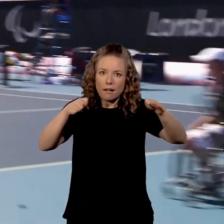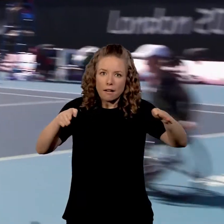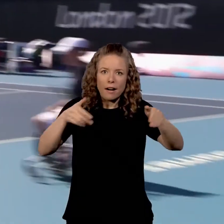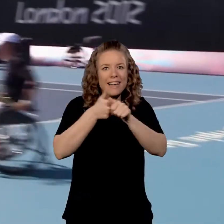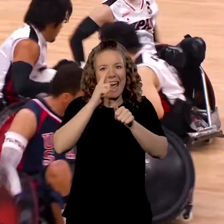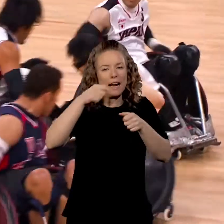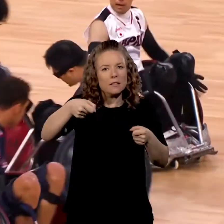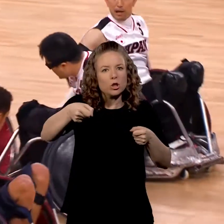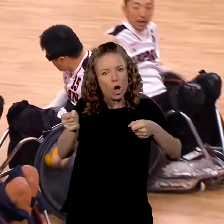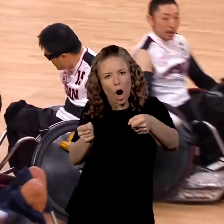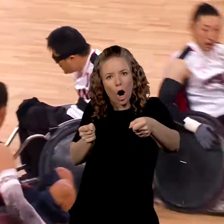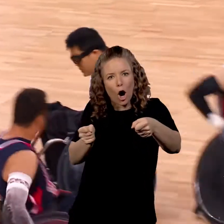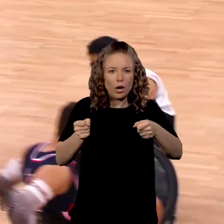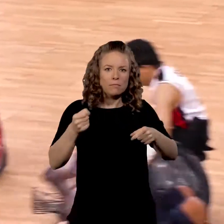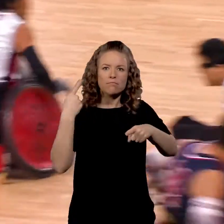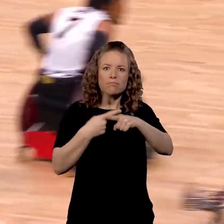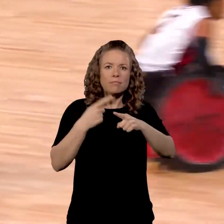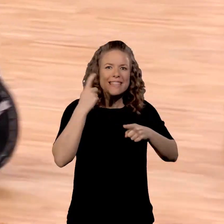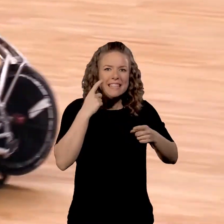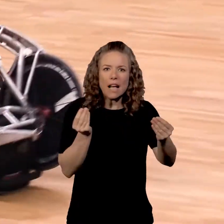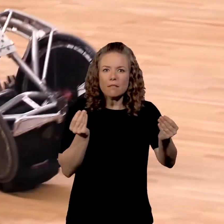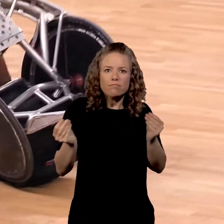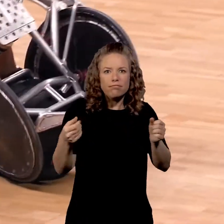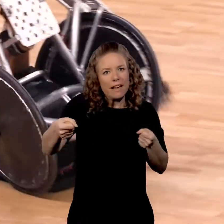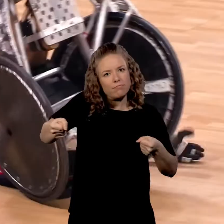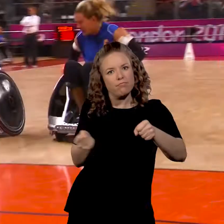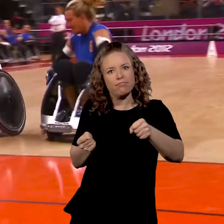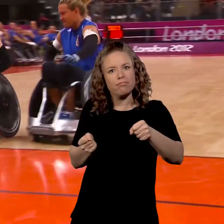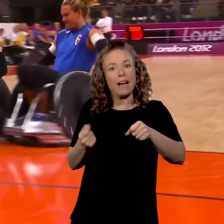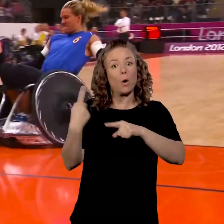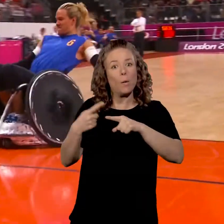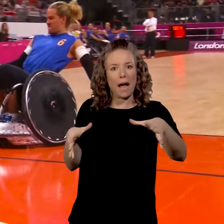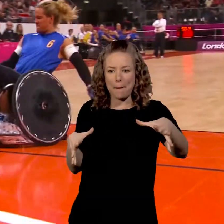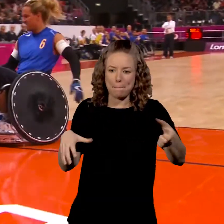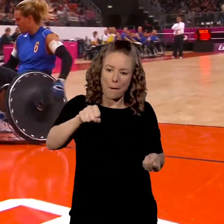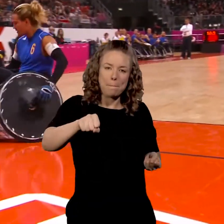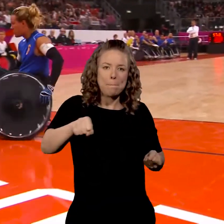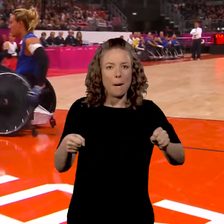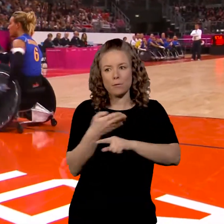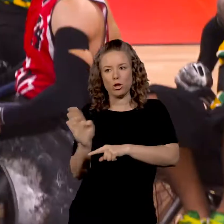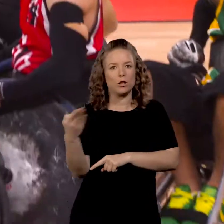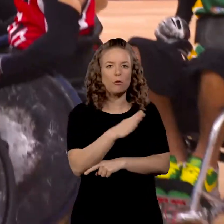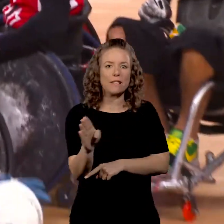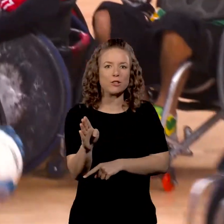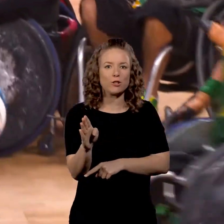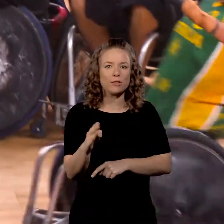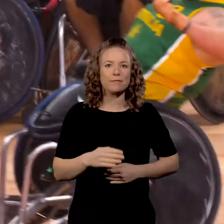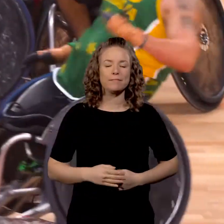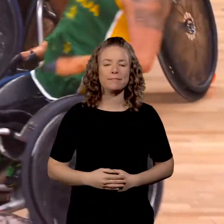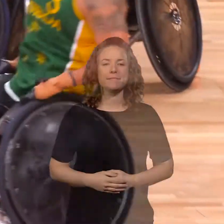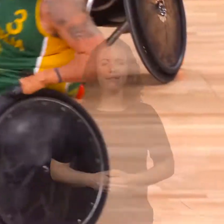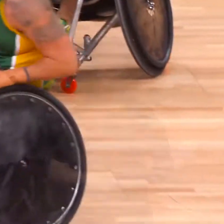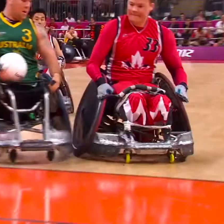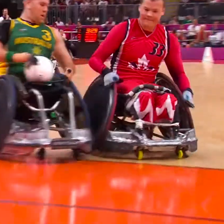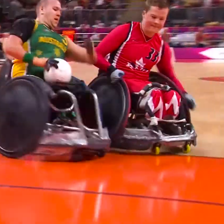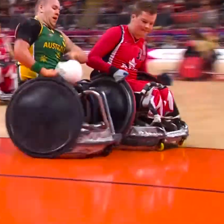tighter turns, improving agility and an increased turn velocity. It allows a quicker grab, aiding rapid change